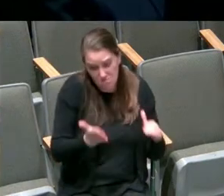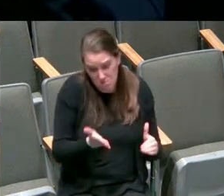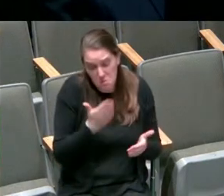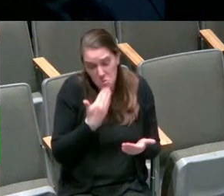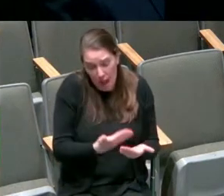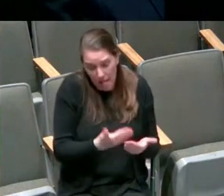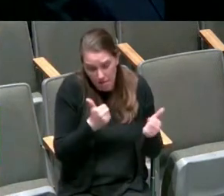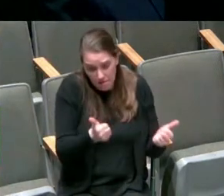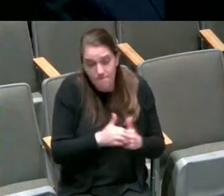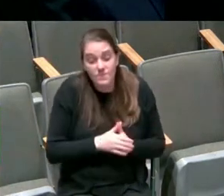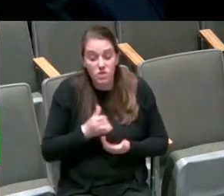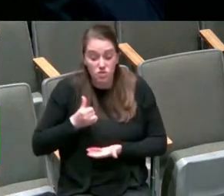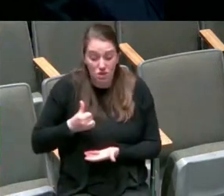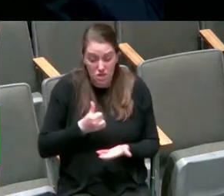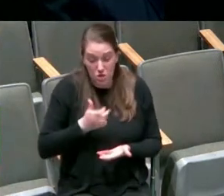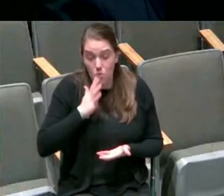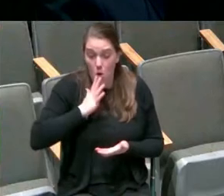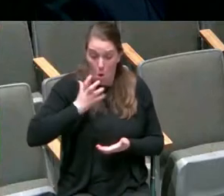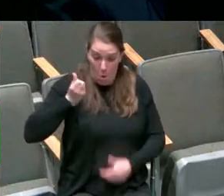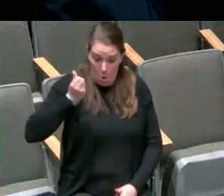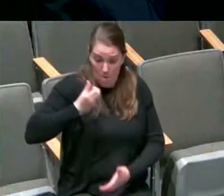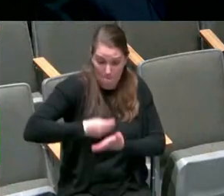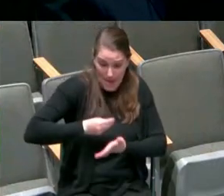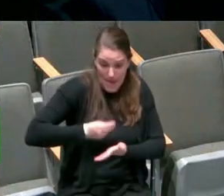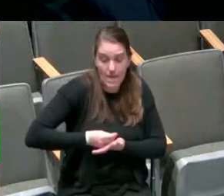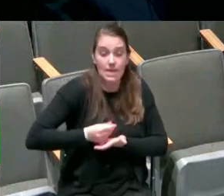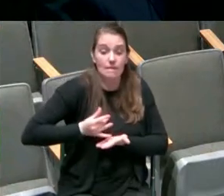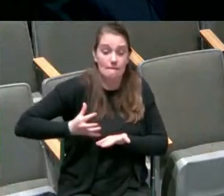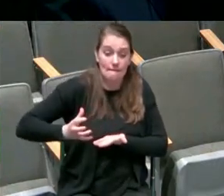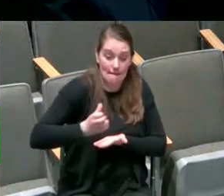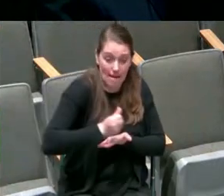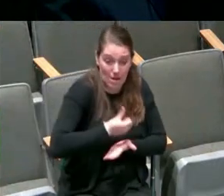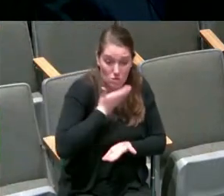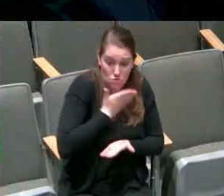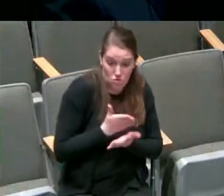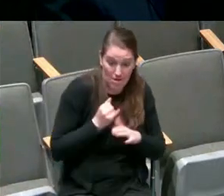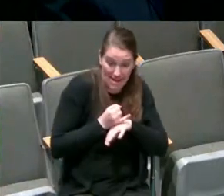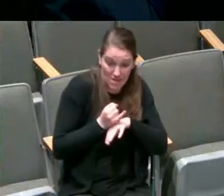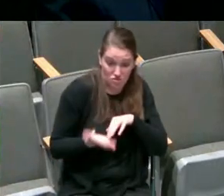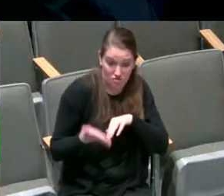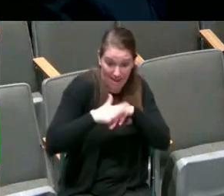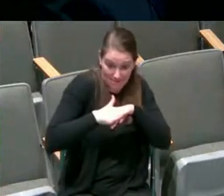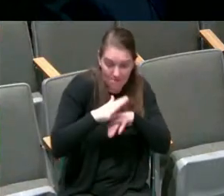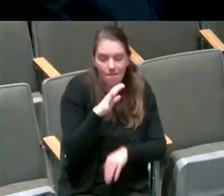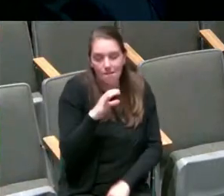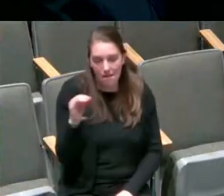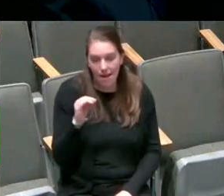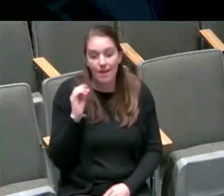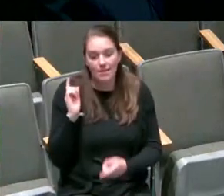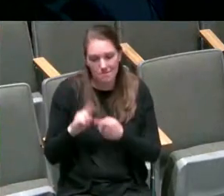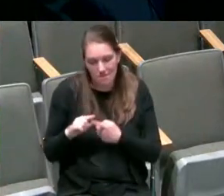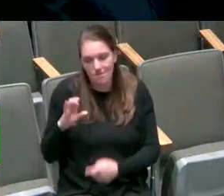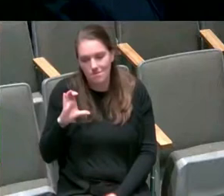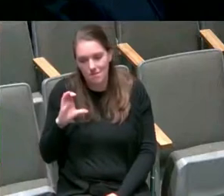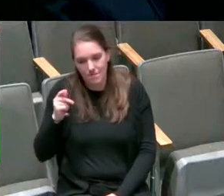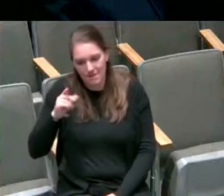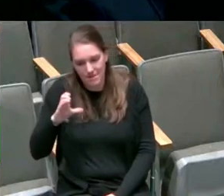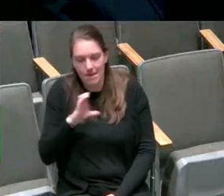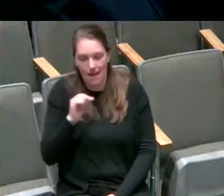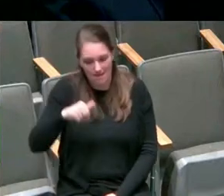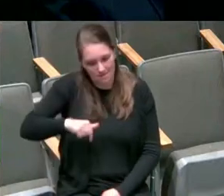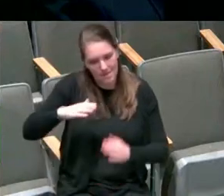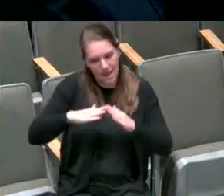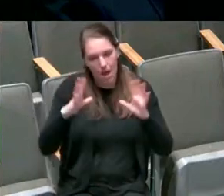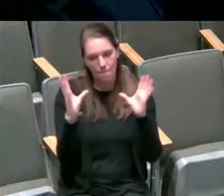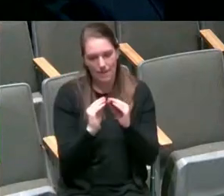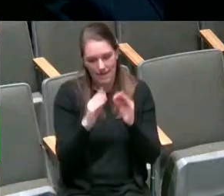treasurer will hold that money and preserve that money and earn good Returns on it until CPC and the town meeting